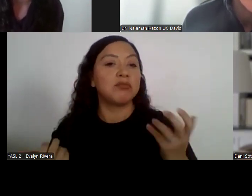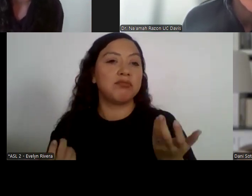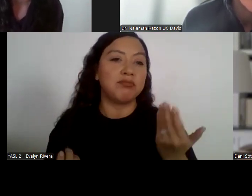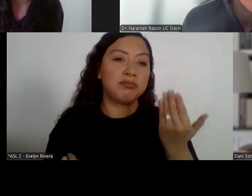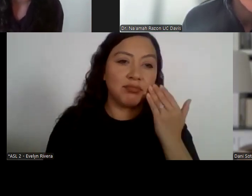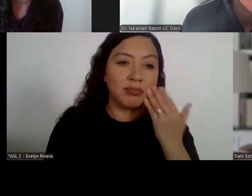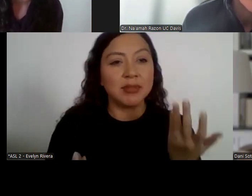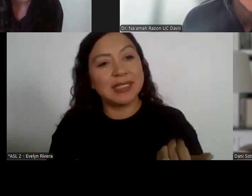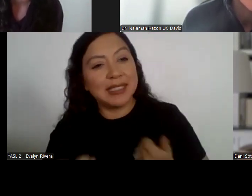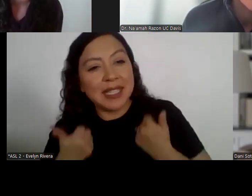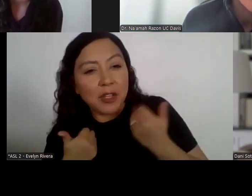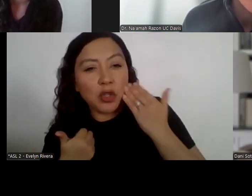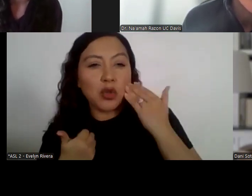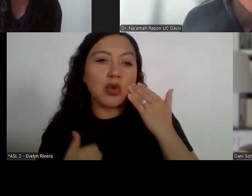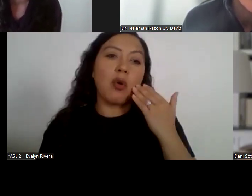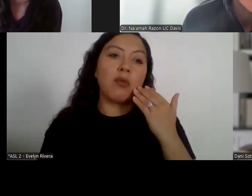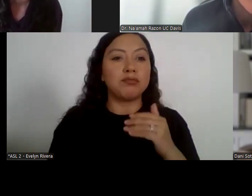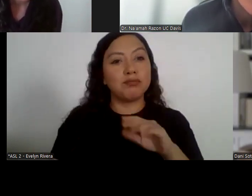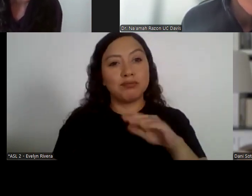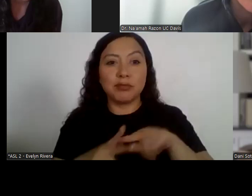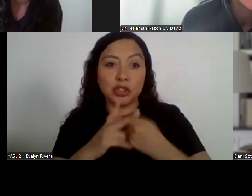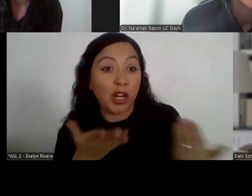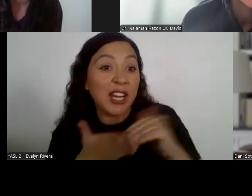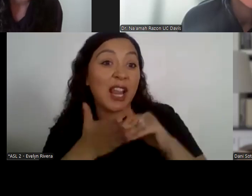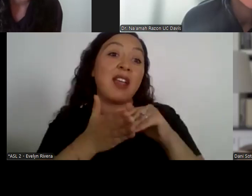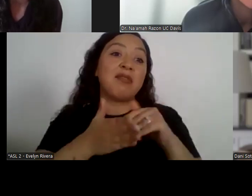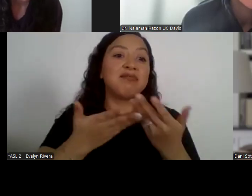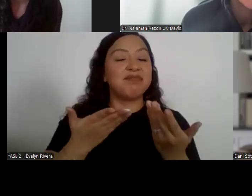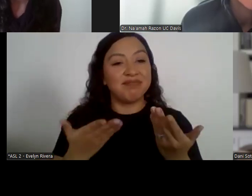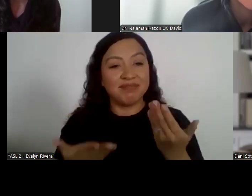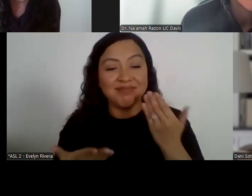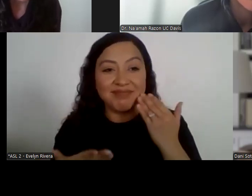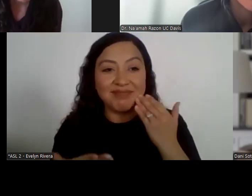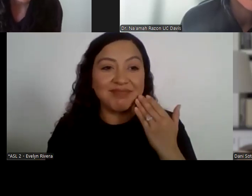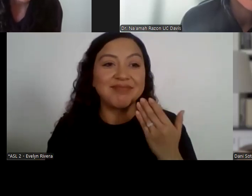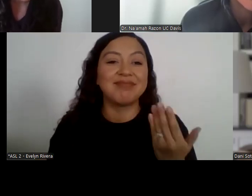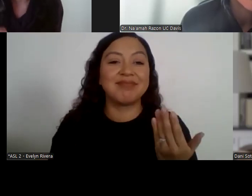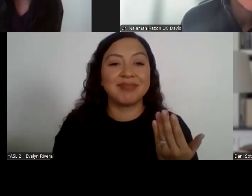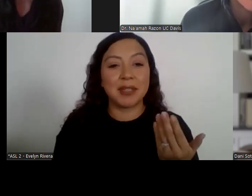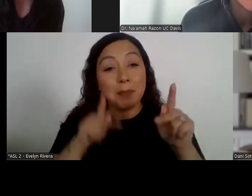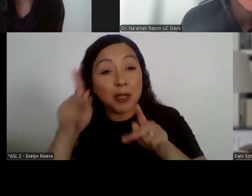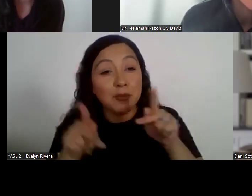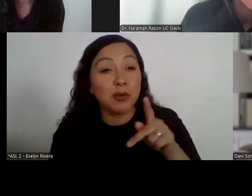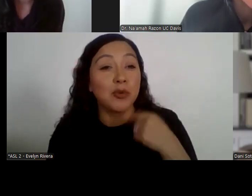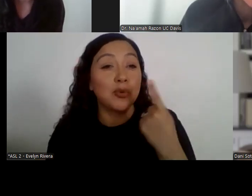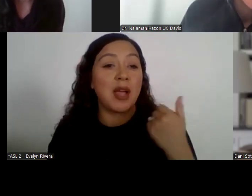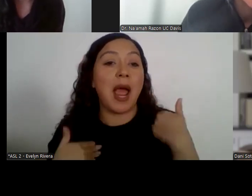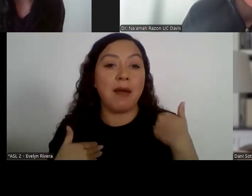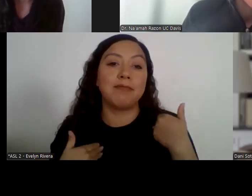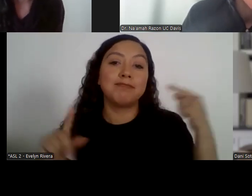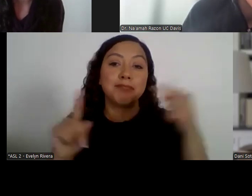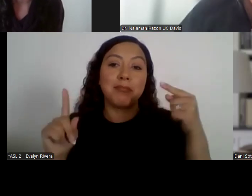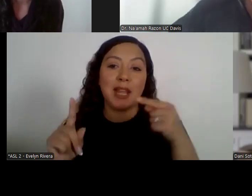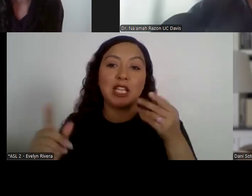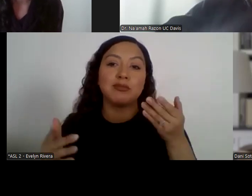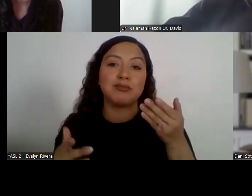in, resettlement kind of spaces when they're, we've heard, people whose kind of main source of support